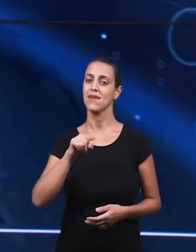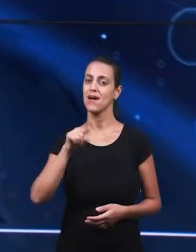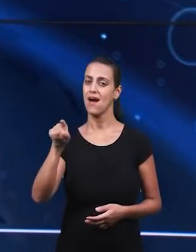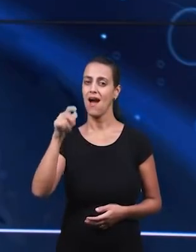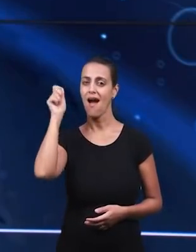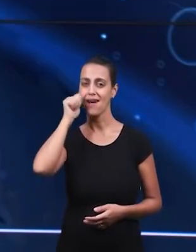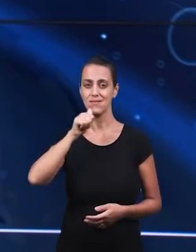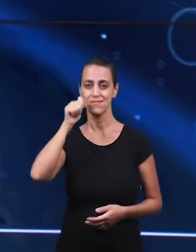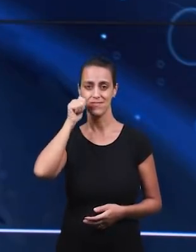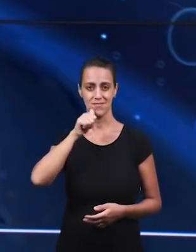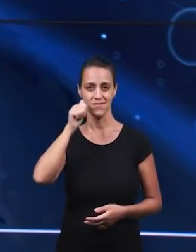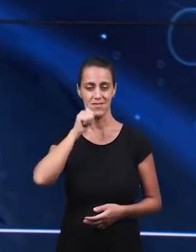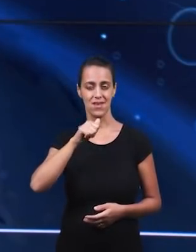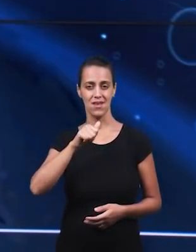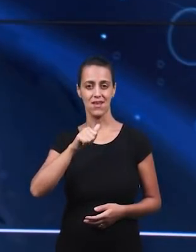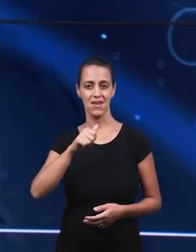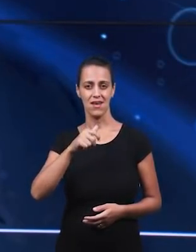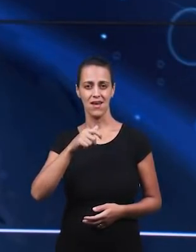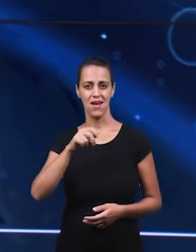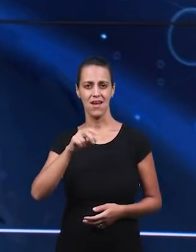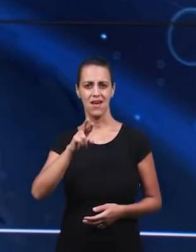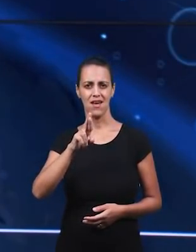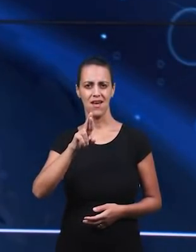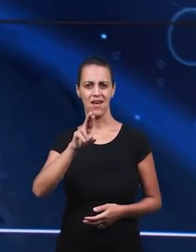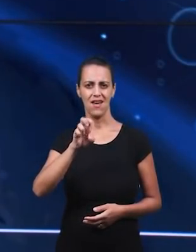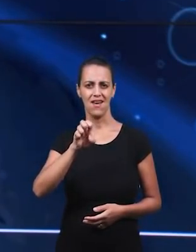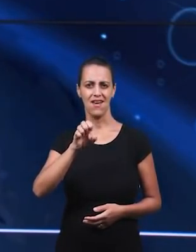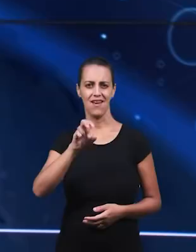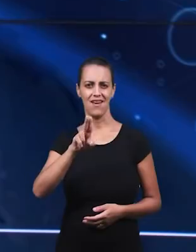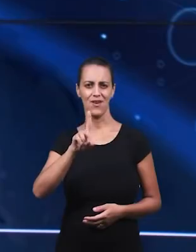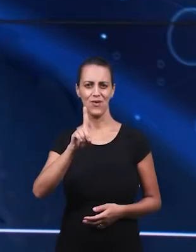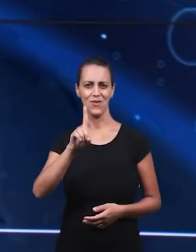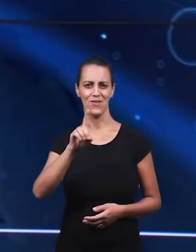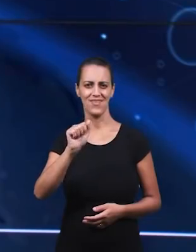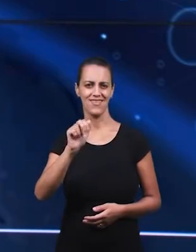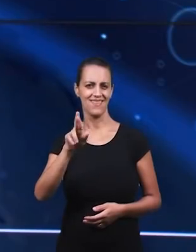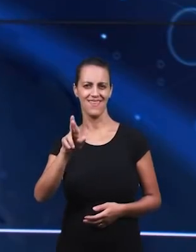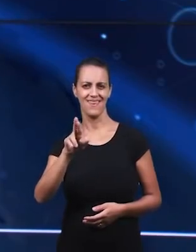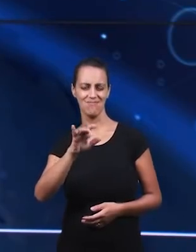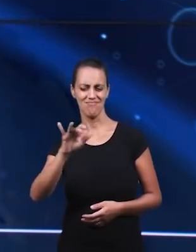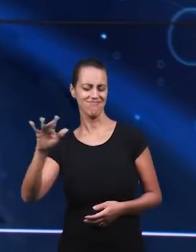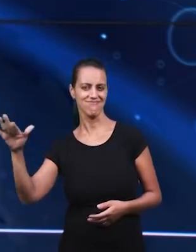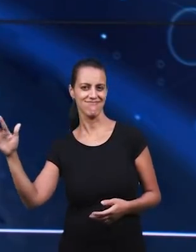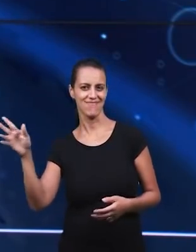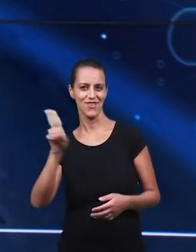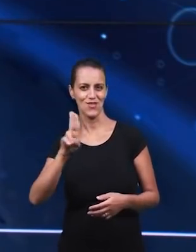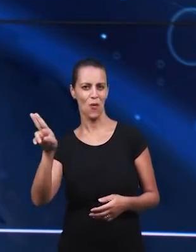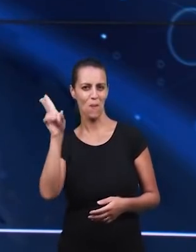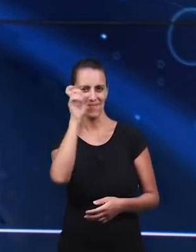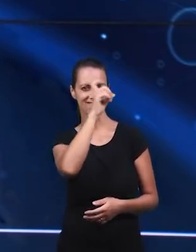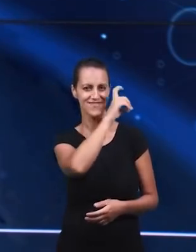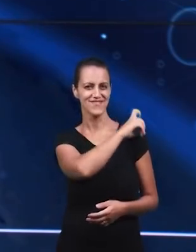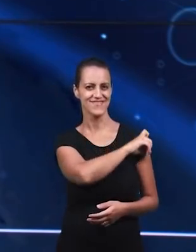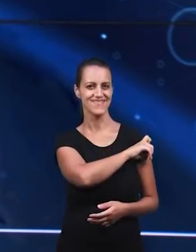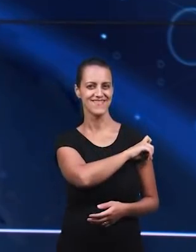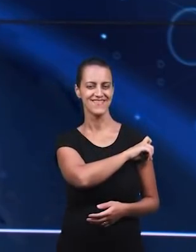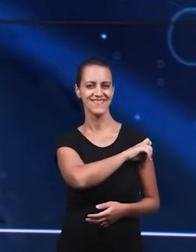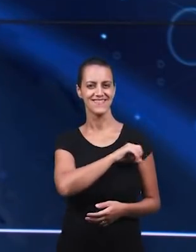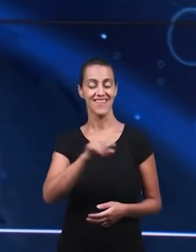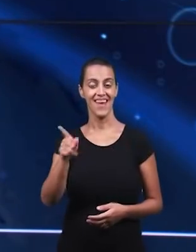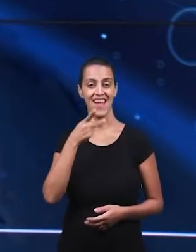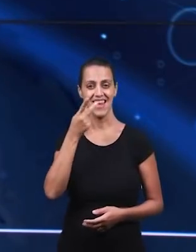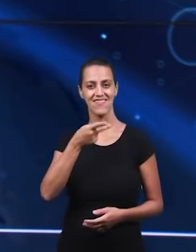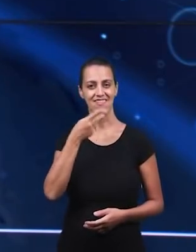a irmã Hilda Regina. Hilda Regina Boer-Loss é a nossa irmã ali que vai nos falar agora.